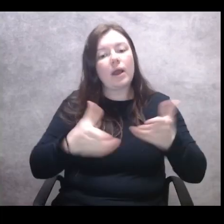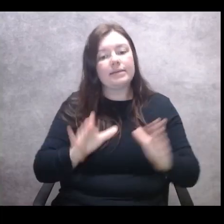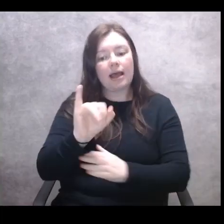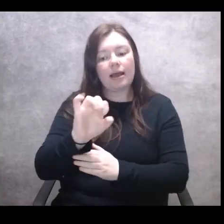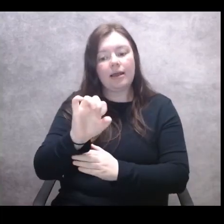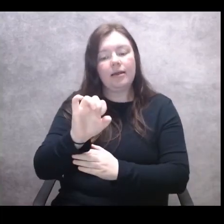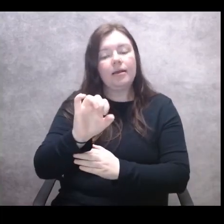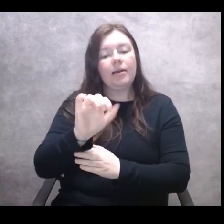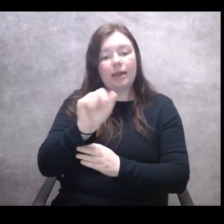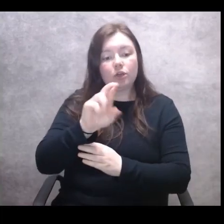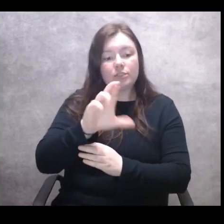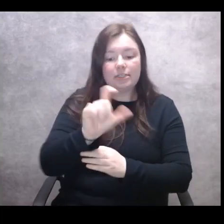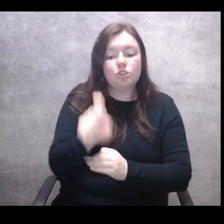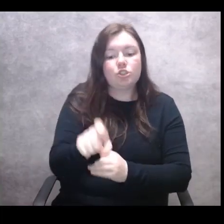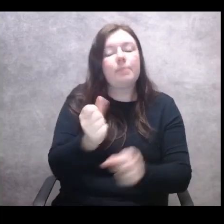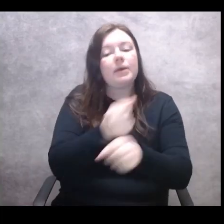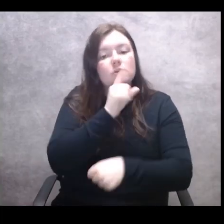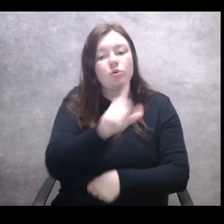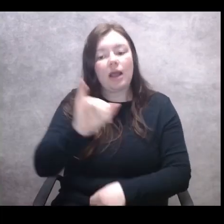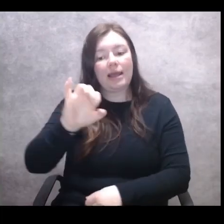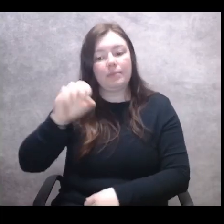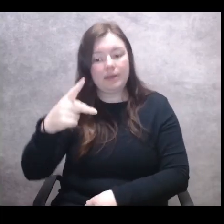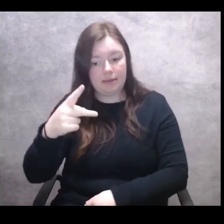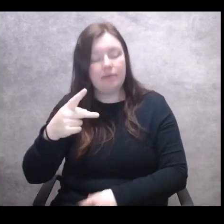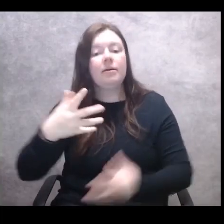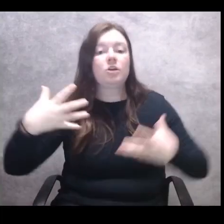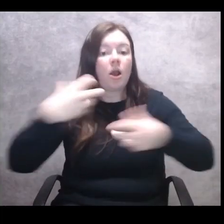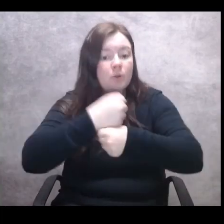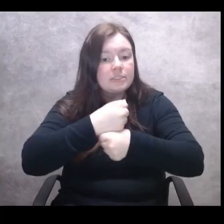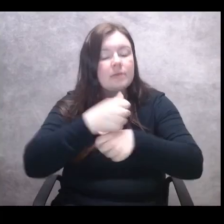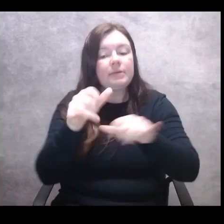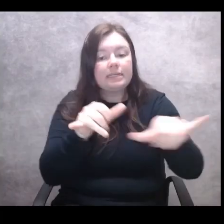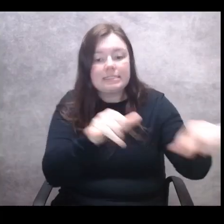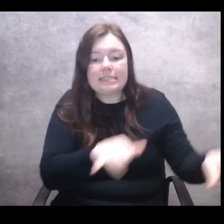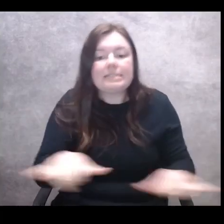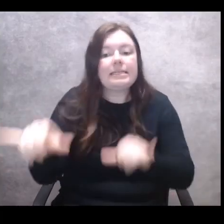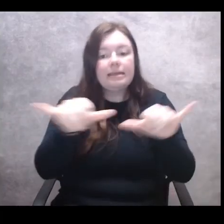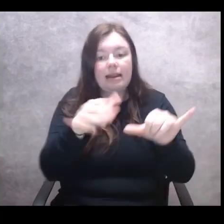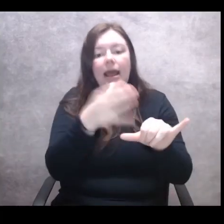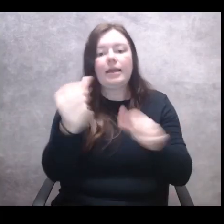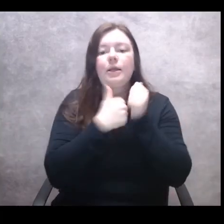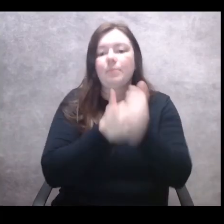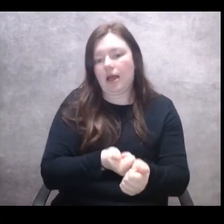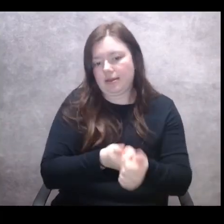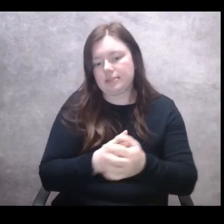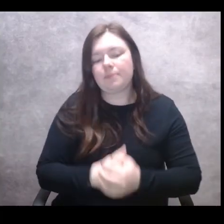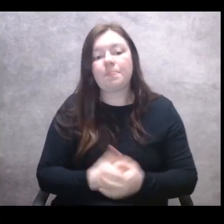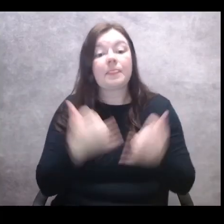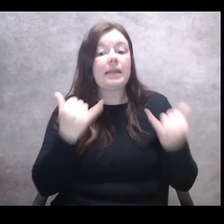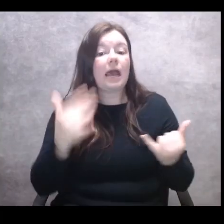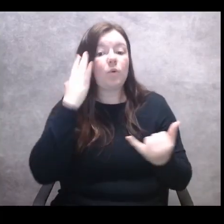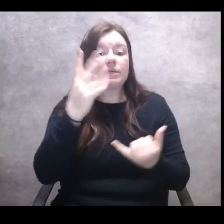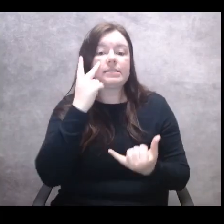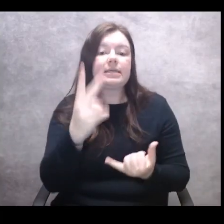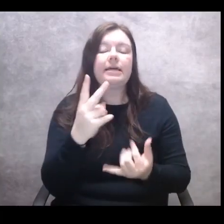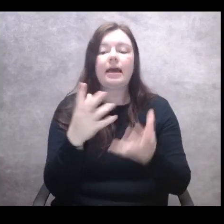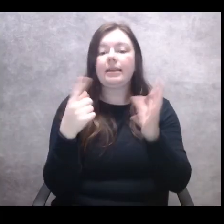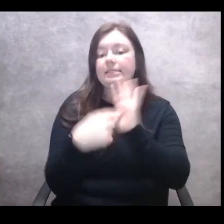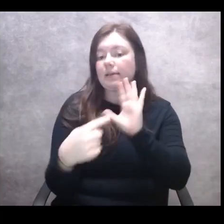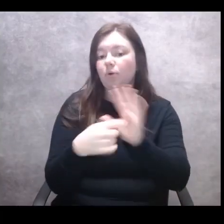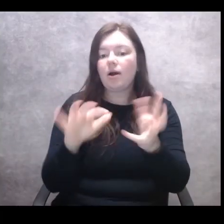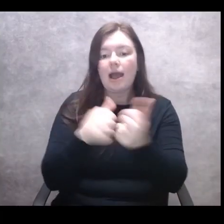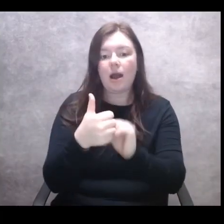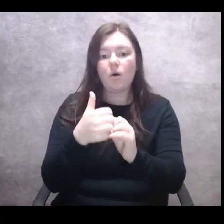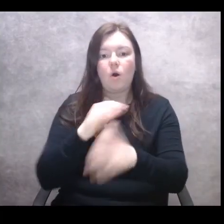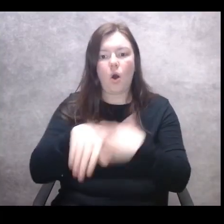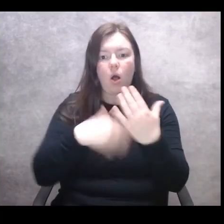should ensure the IEP is comprehensive, consistent, and compliant. Now let's look at an example of